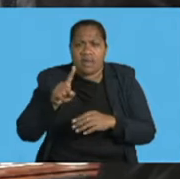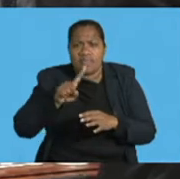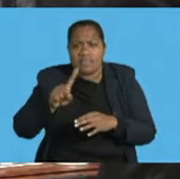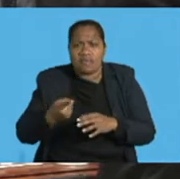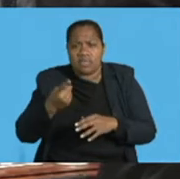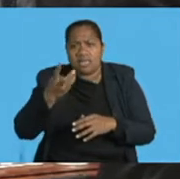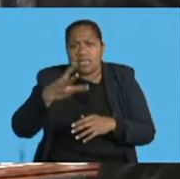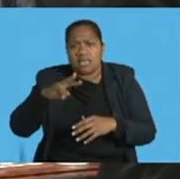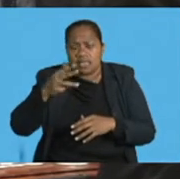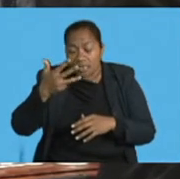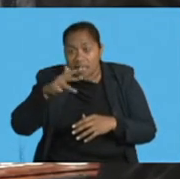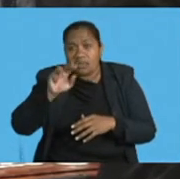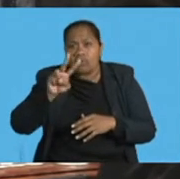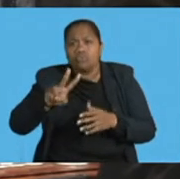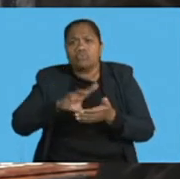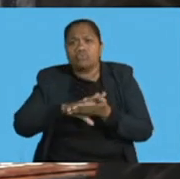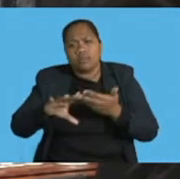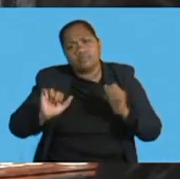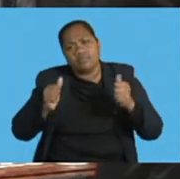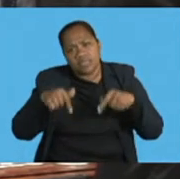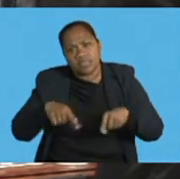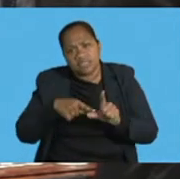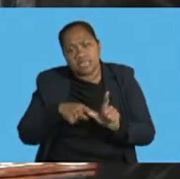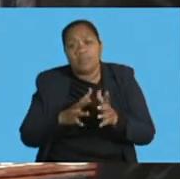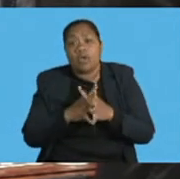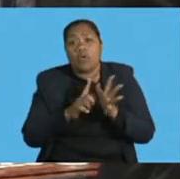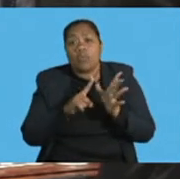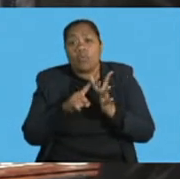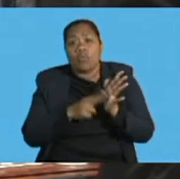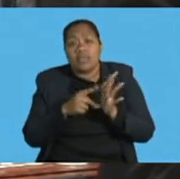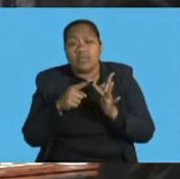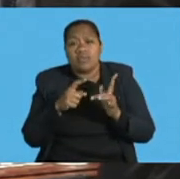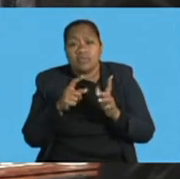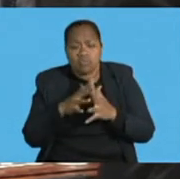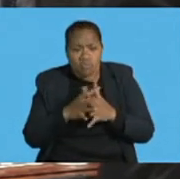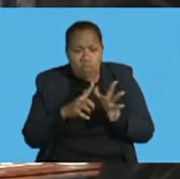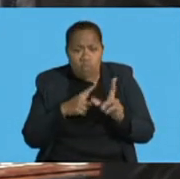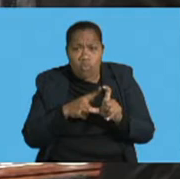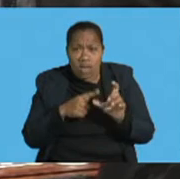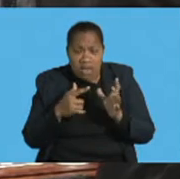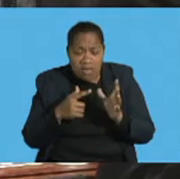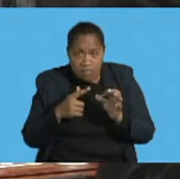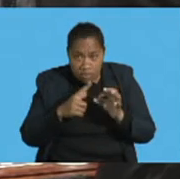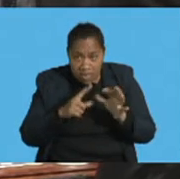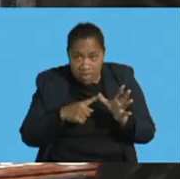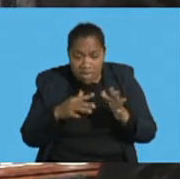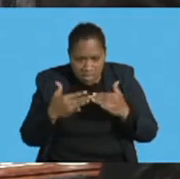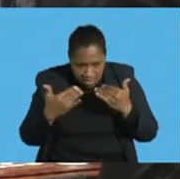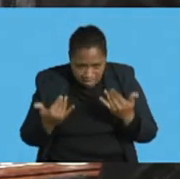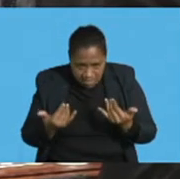$561,292, just completed this year. The Waniwanga River Training Works, currently underway at a cost of